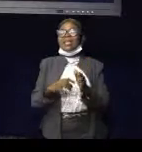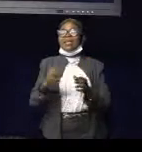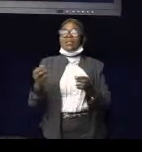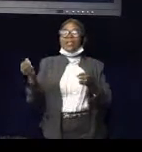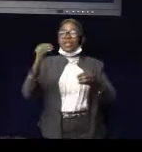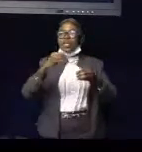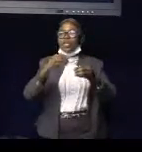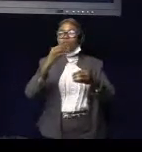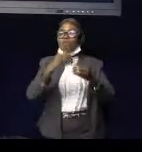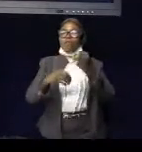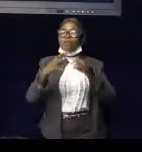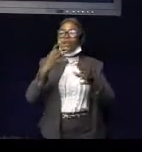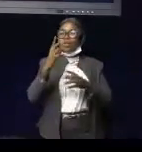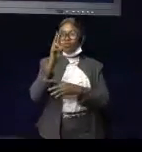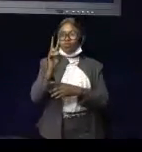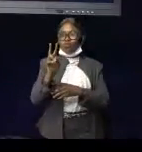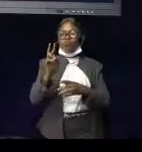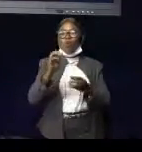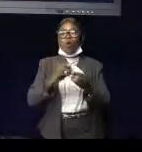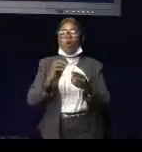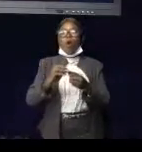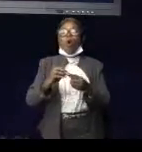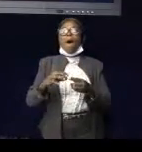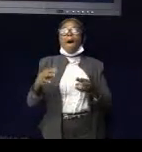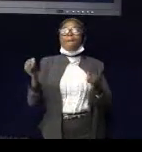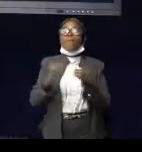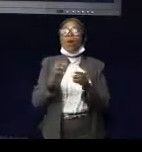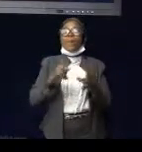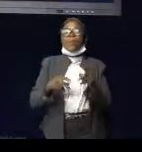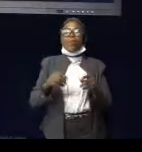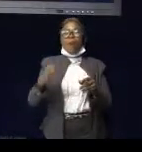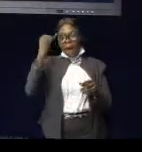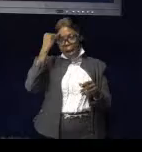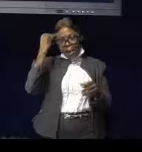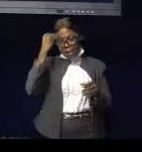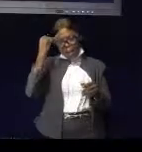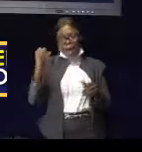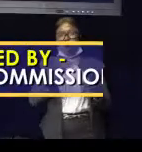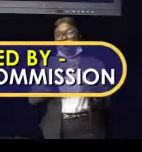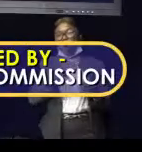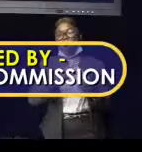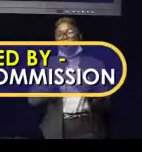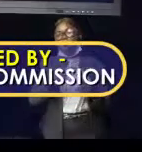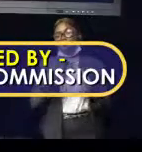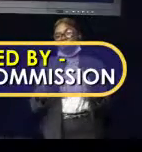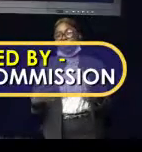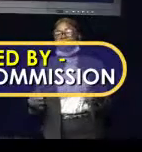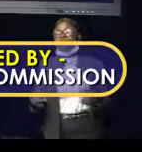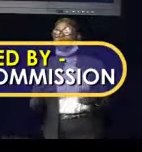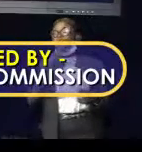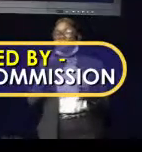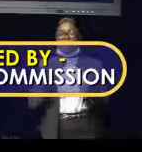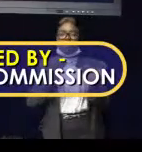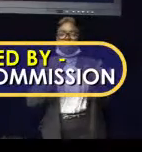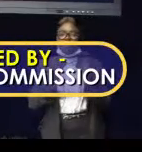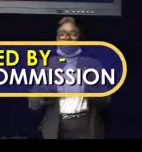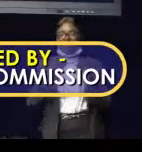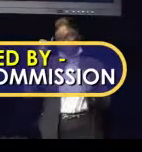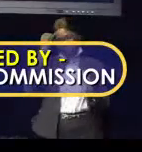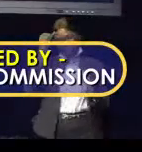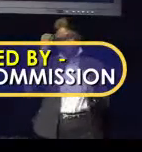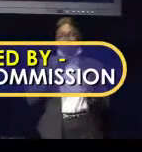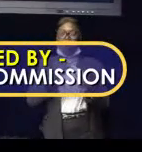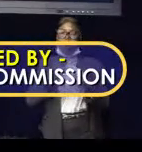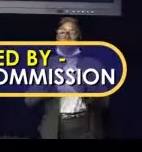than two people, ideas, or things. When you're comparing more than two people,